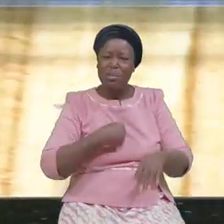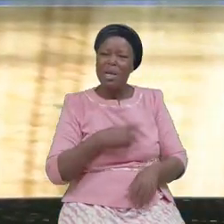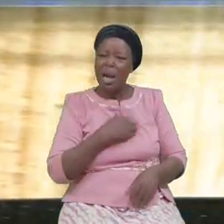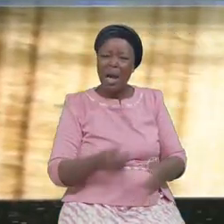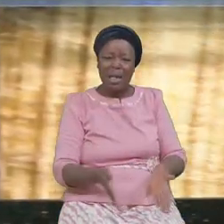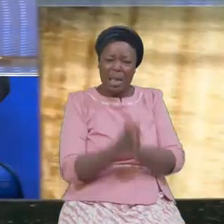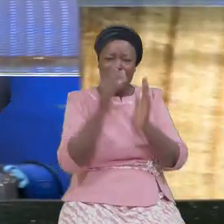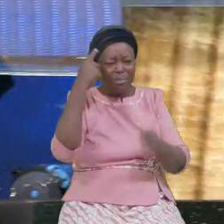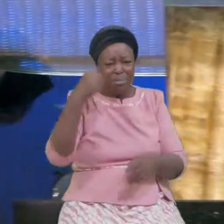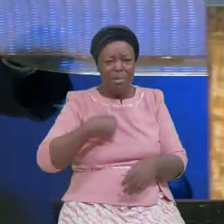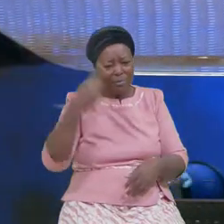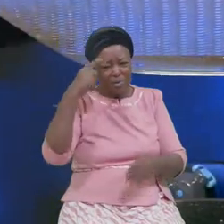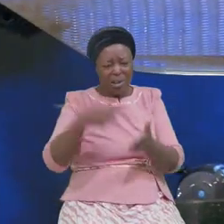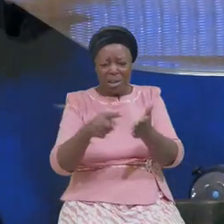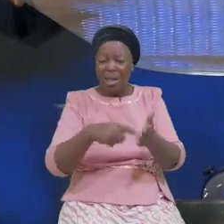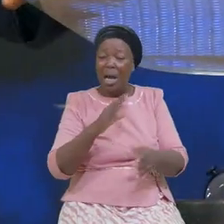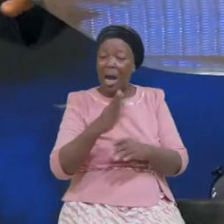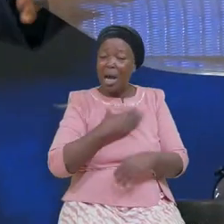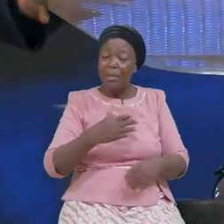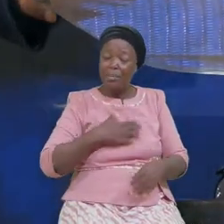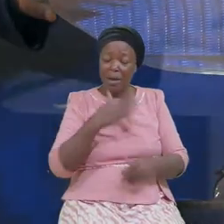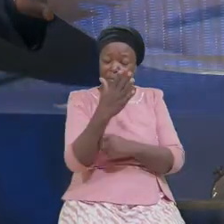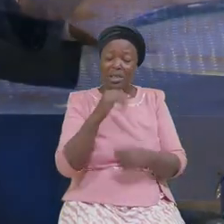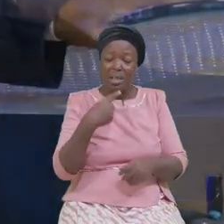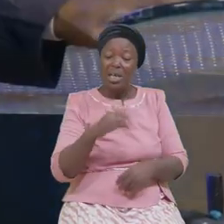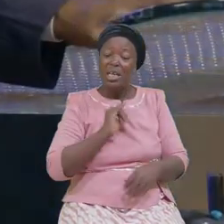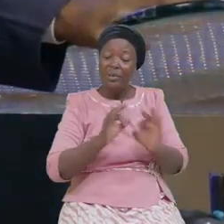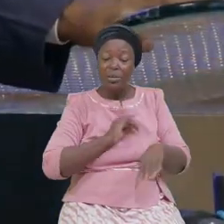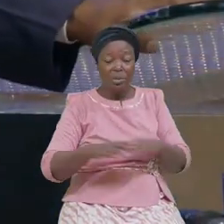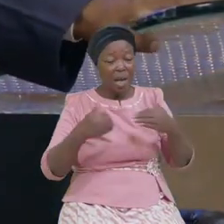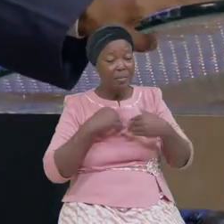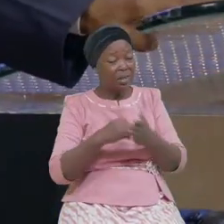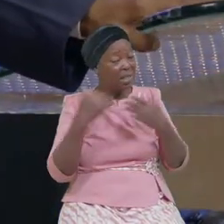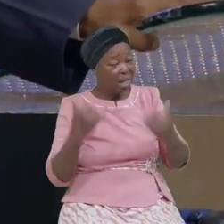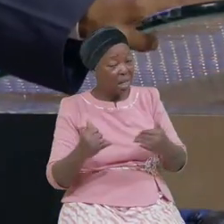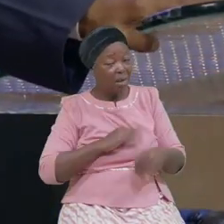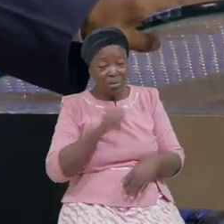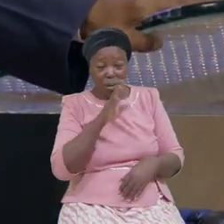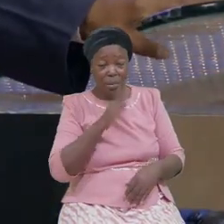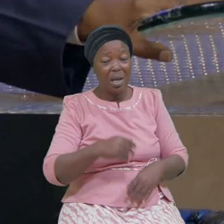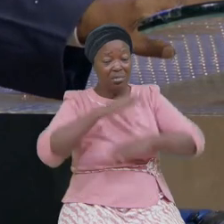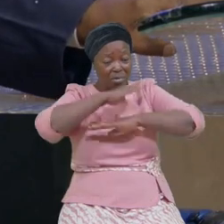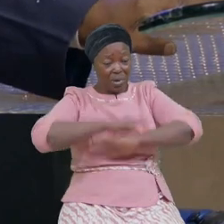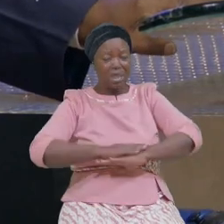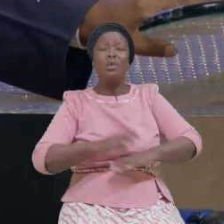my flesh say, if I don't have it now, I will not be at rest. So